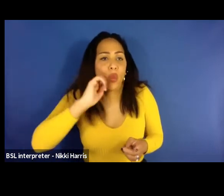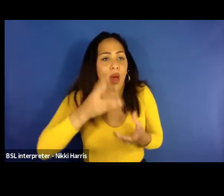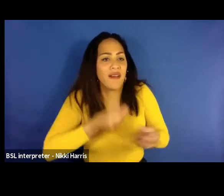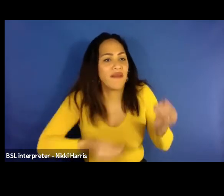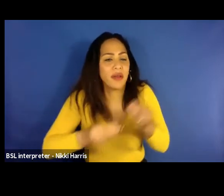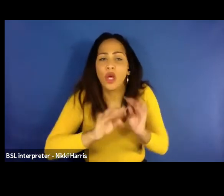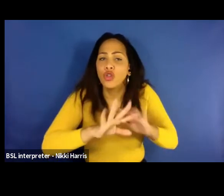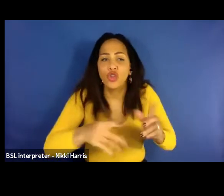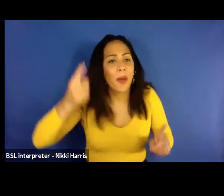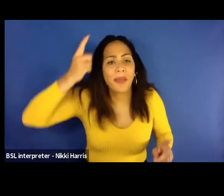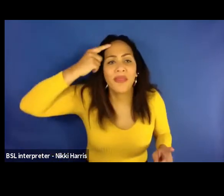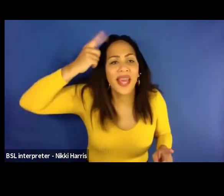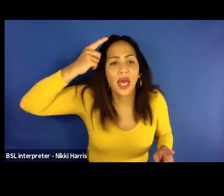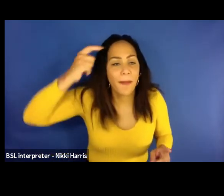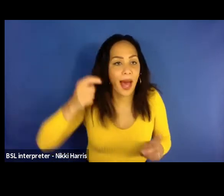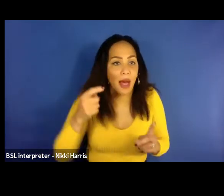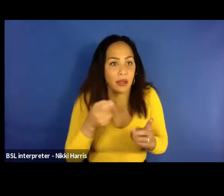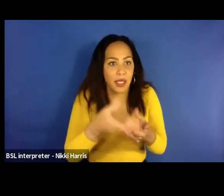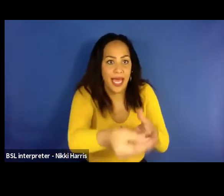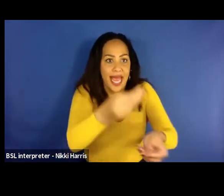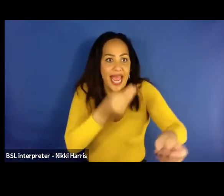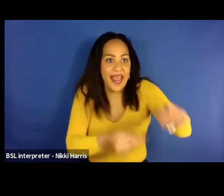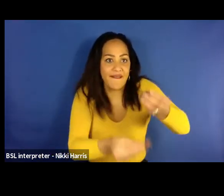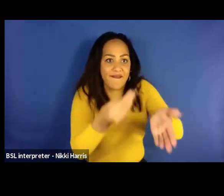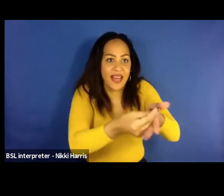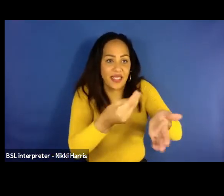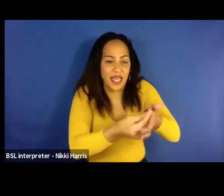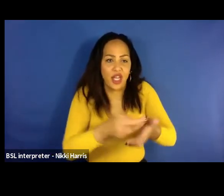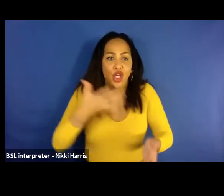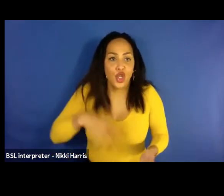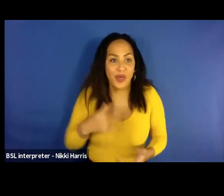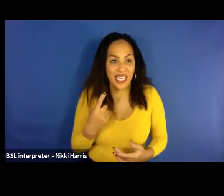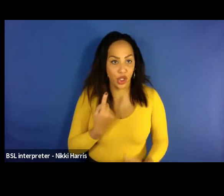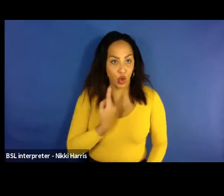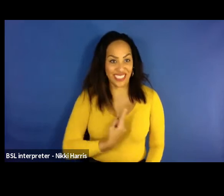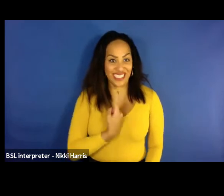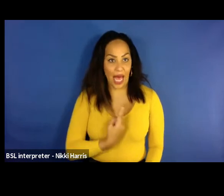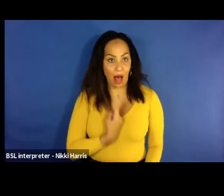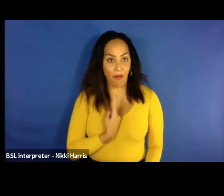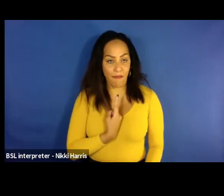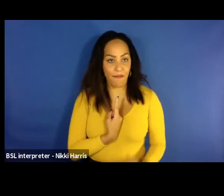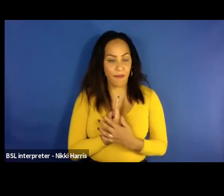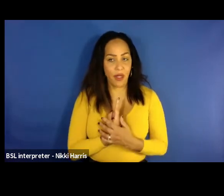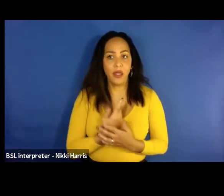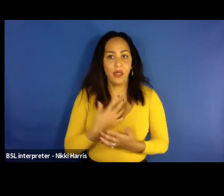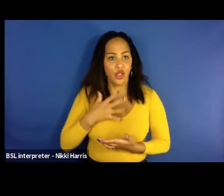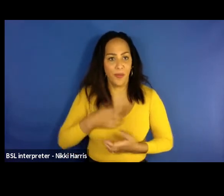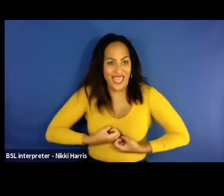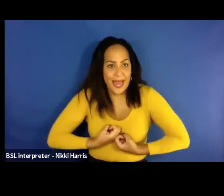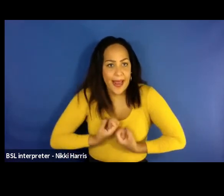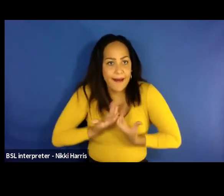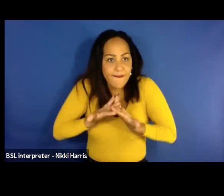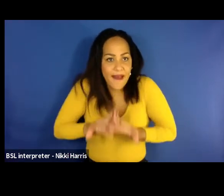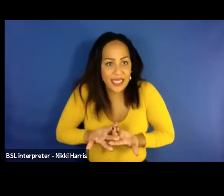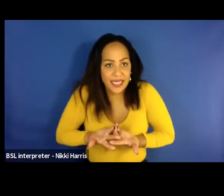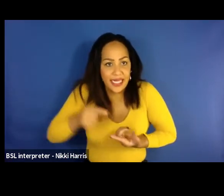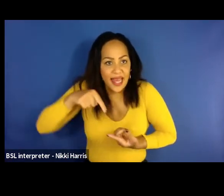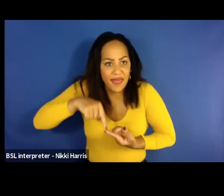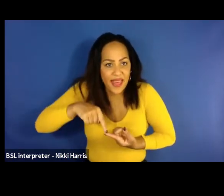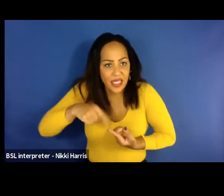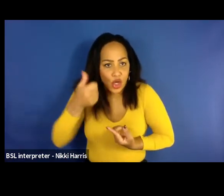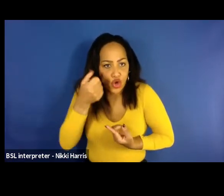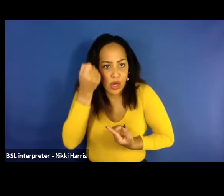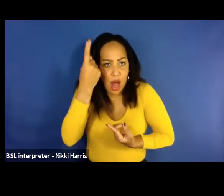until you have done the investment, or you've invested yourself in the idea to validate that this idea is a good idea, to validate that